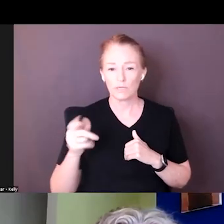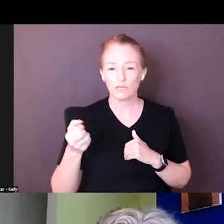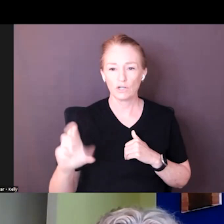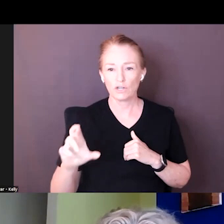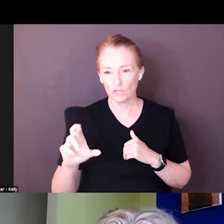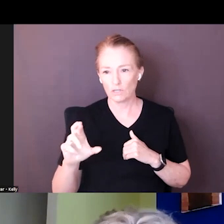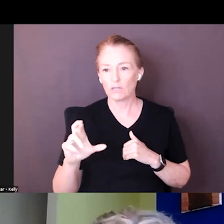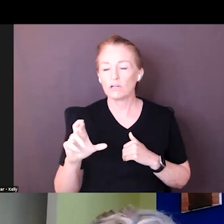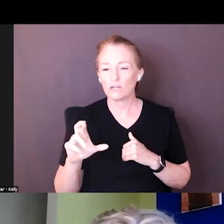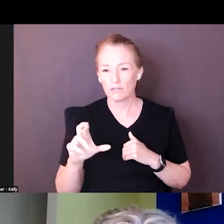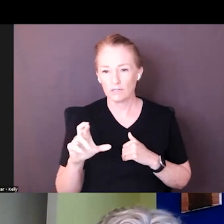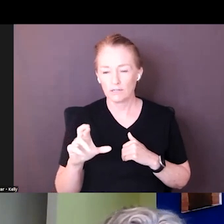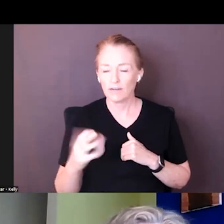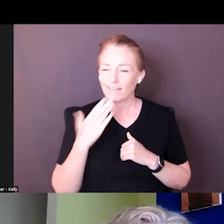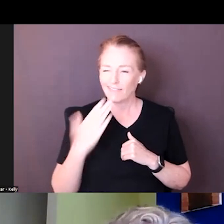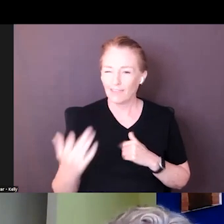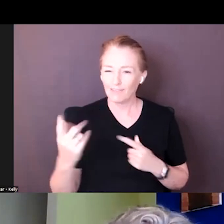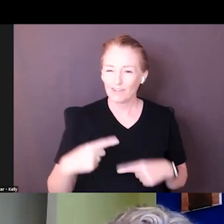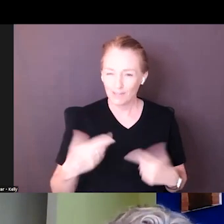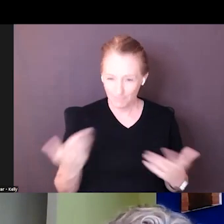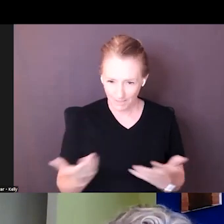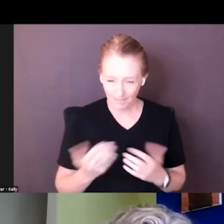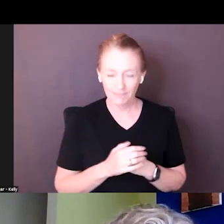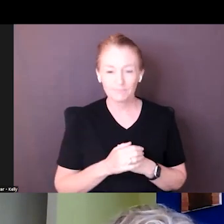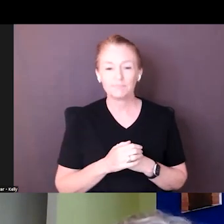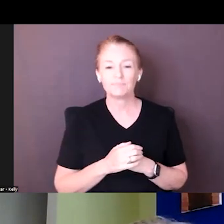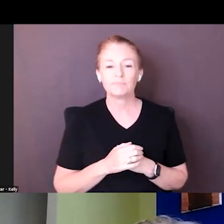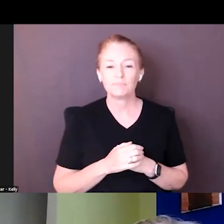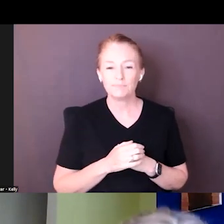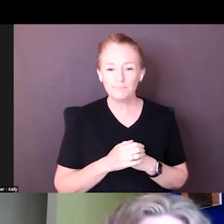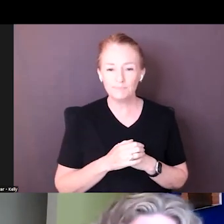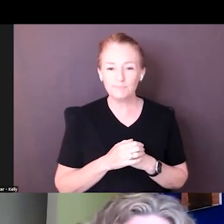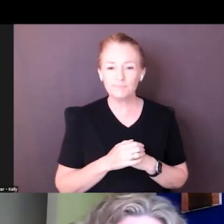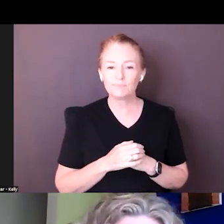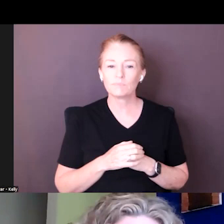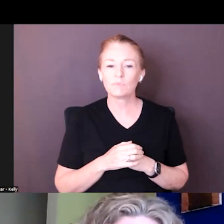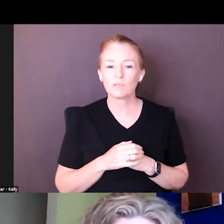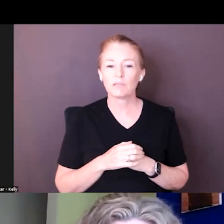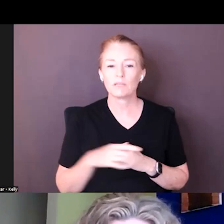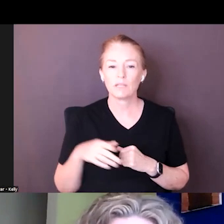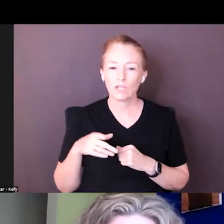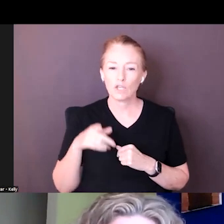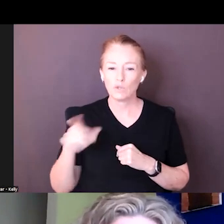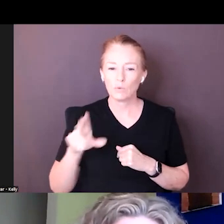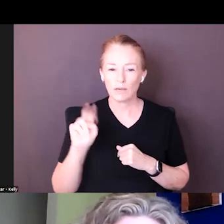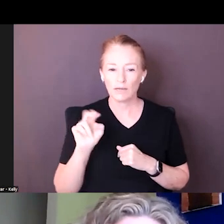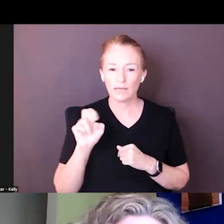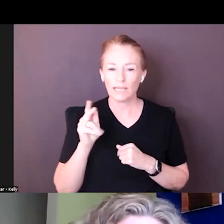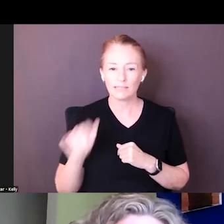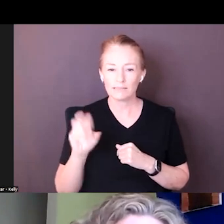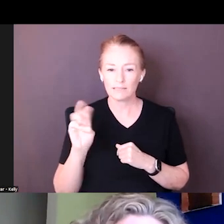Dr. Joyner, thank you so much for being here. You're a Nancy Marcus Professor,